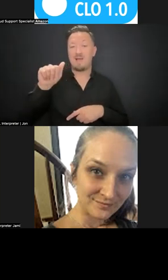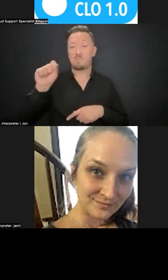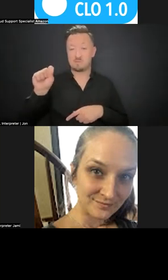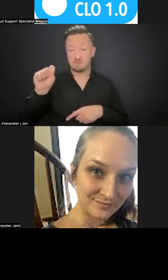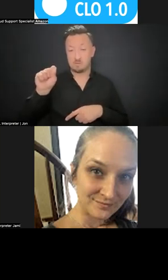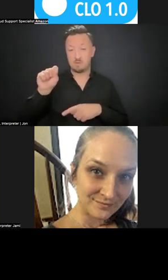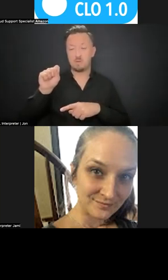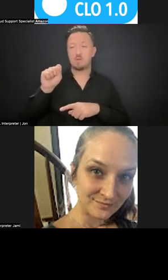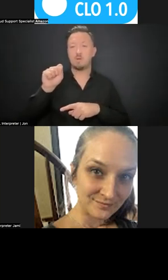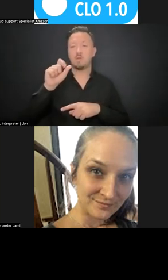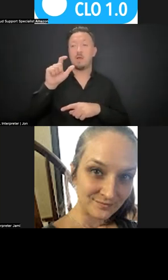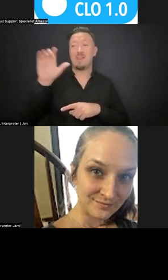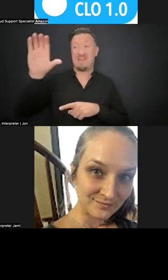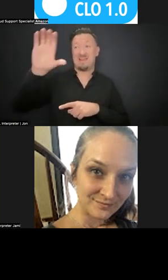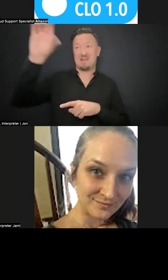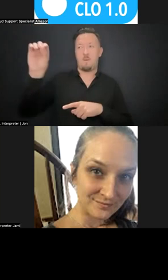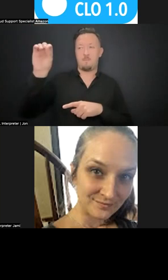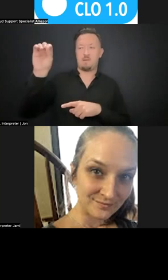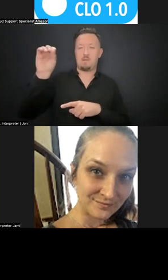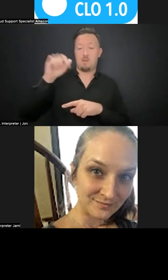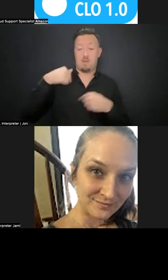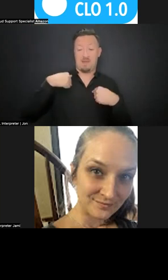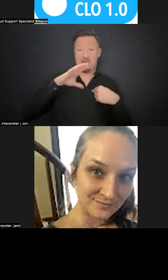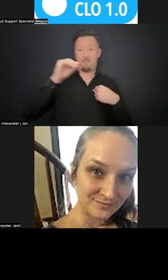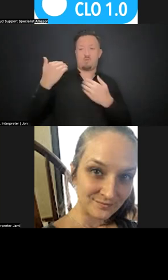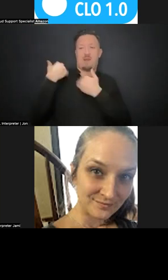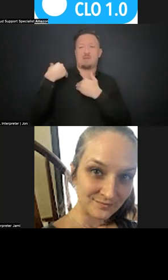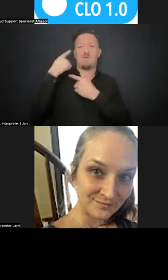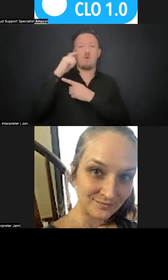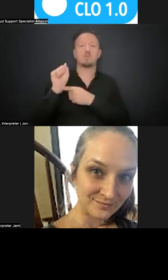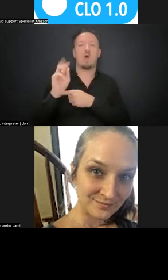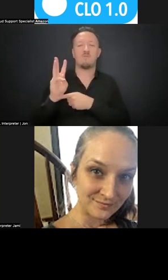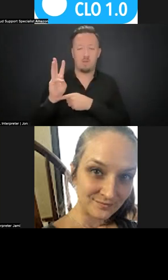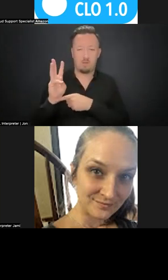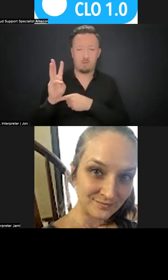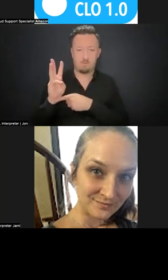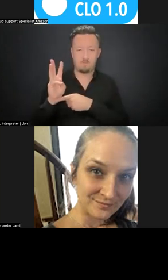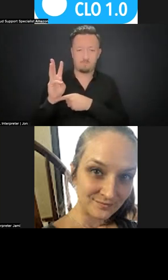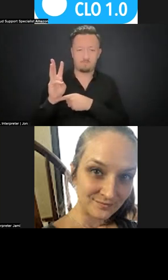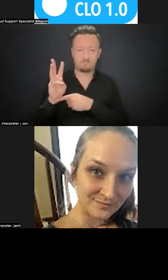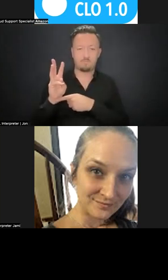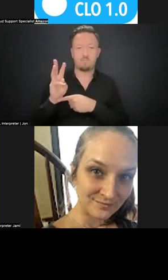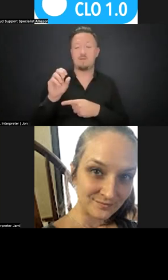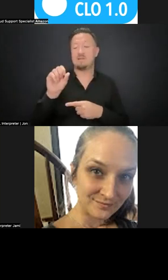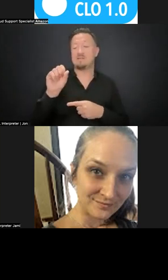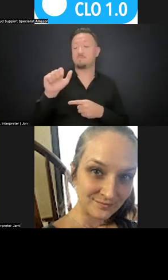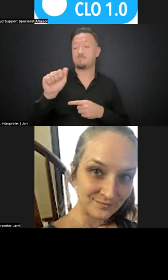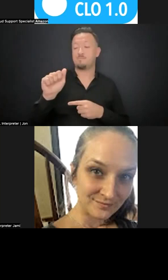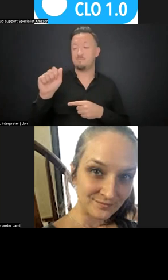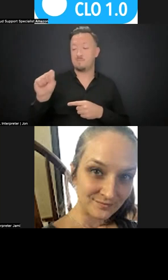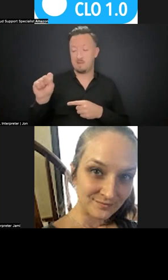companies are responsible for maintaining the software that runs their application. And in the SaaS,